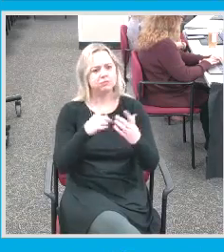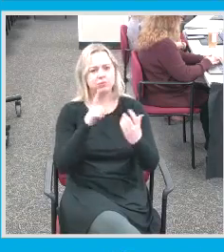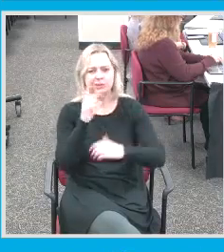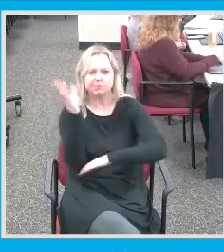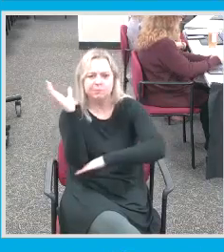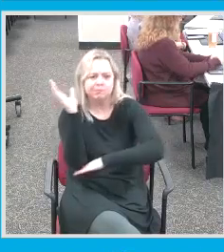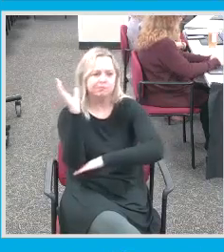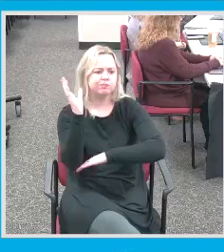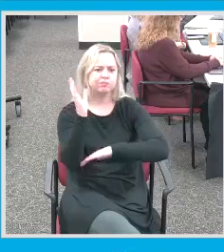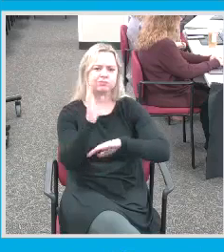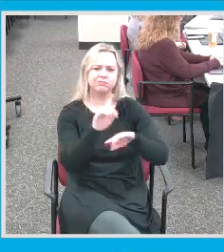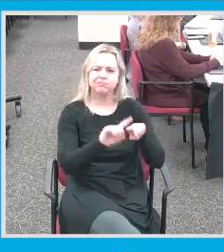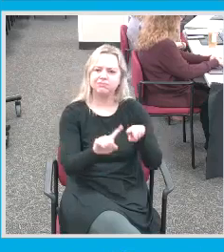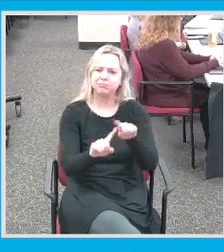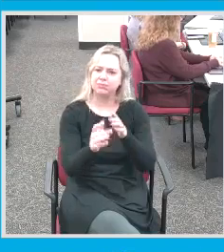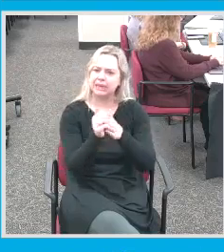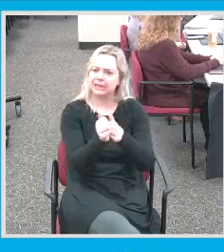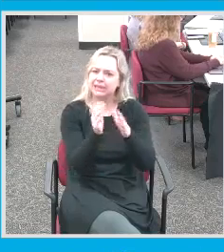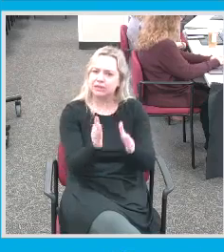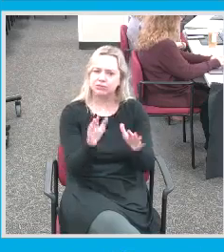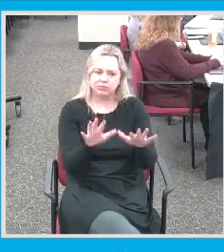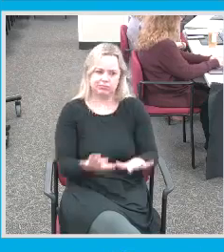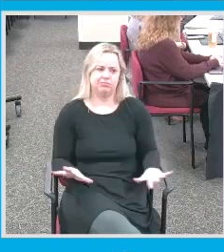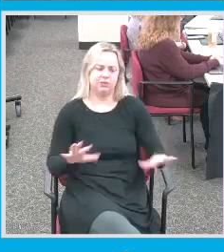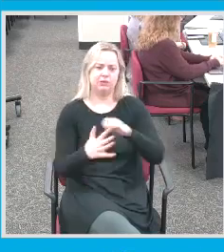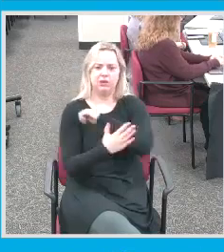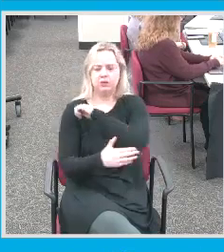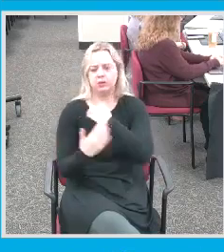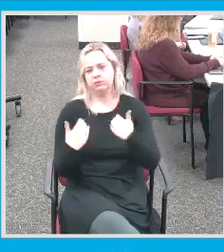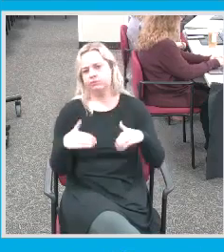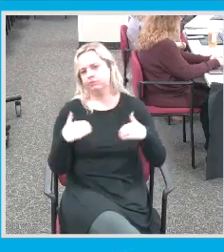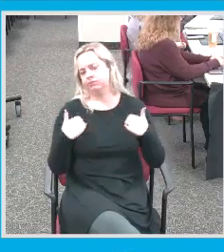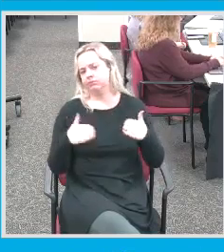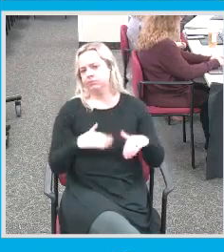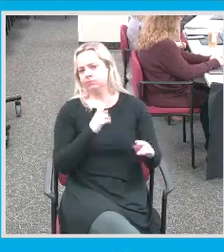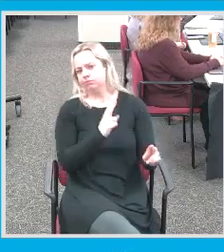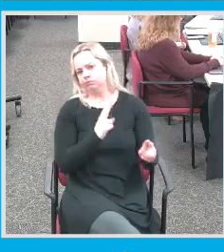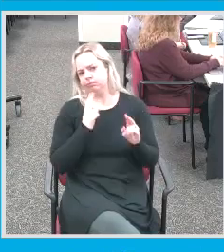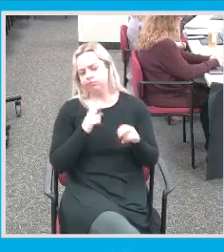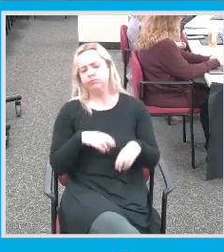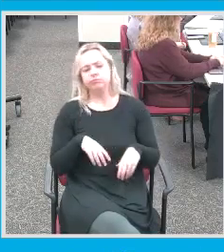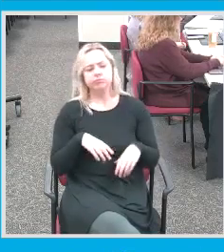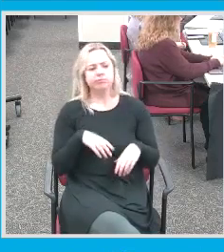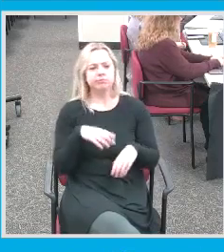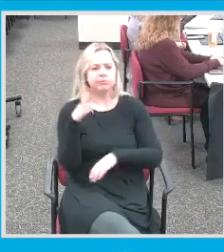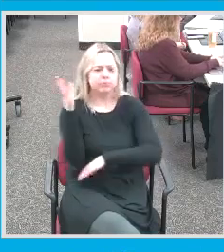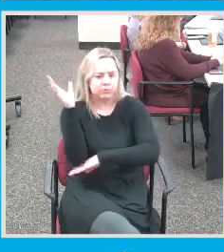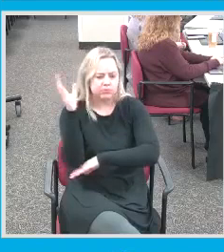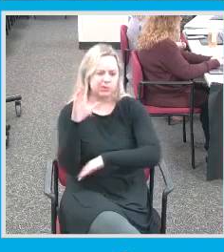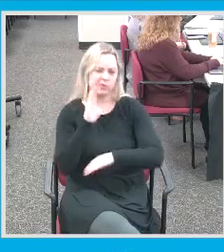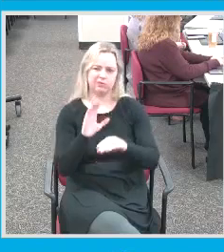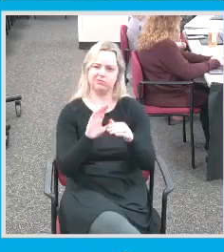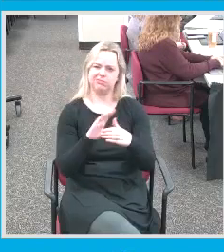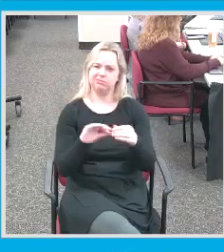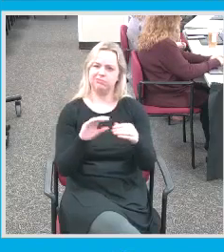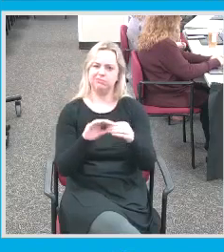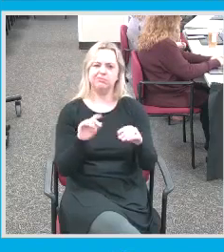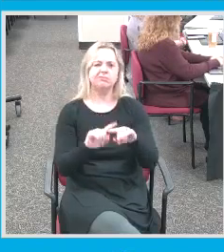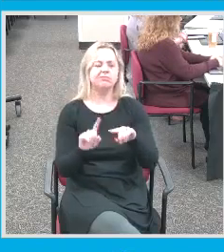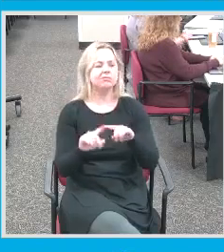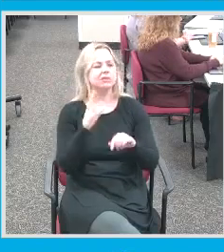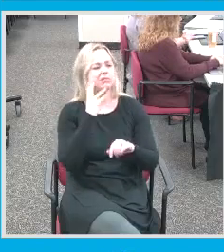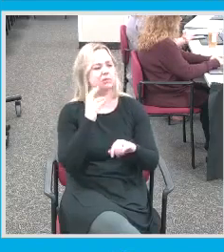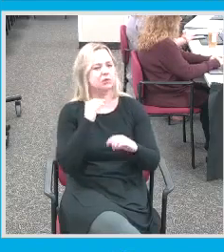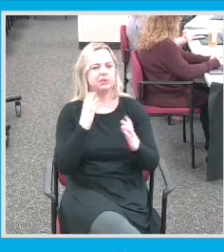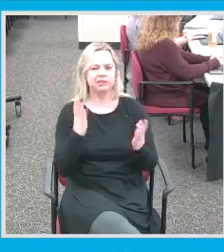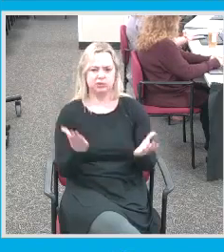boards of health leaders across the country and share some experiences that we have learned here in Colorado Springs. Susan,